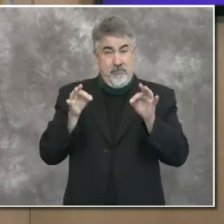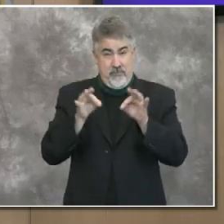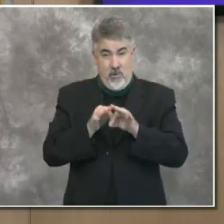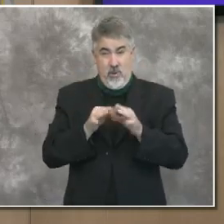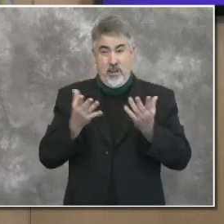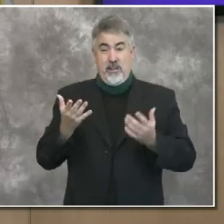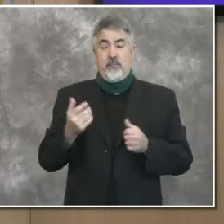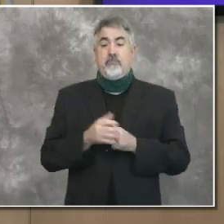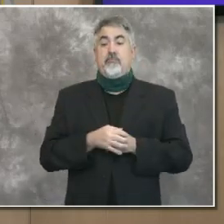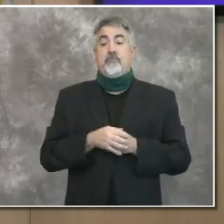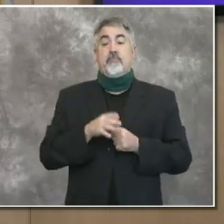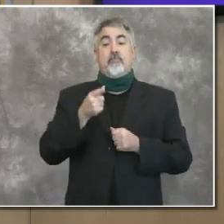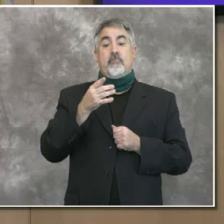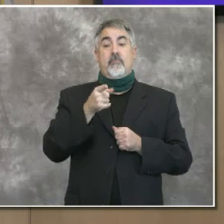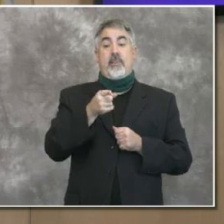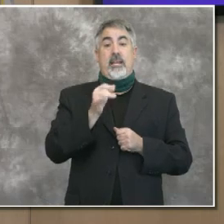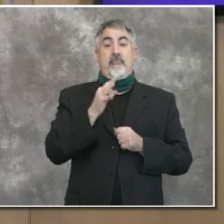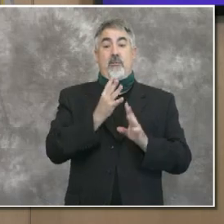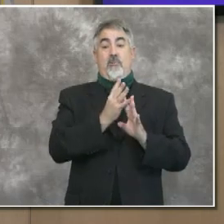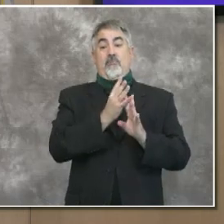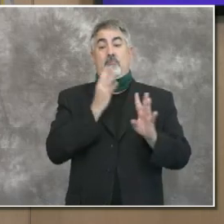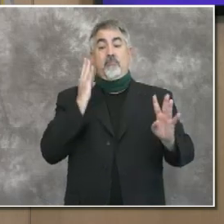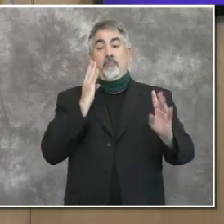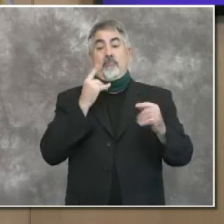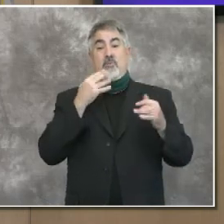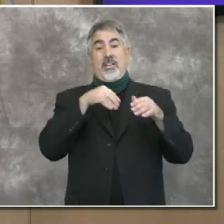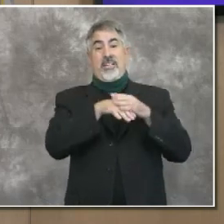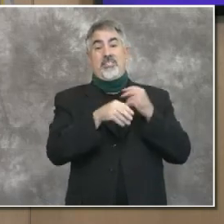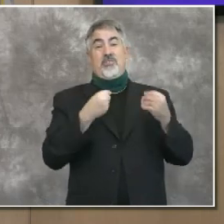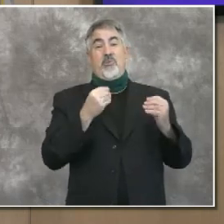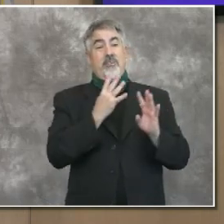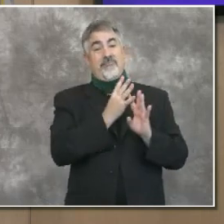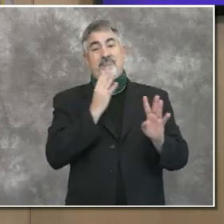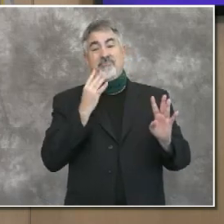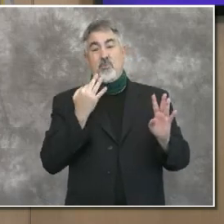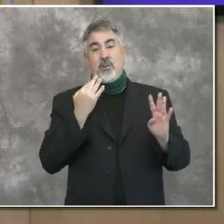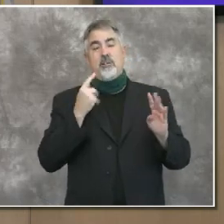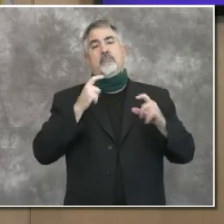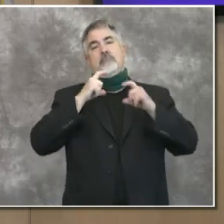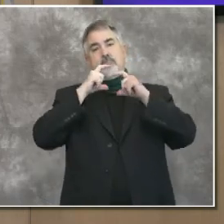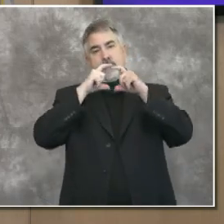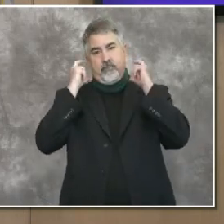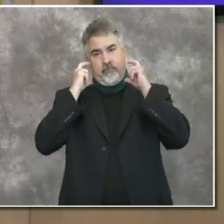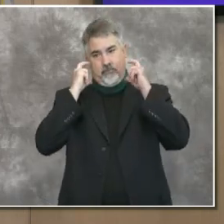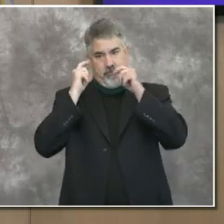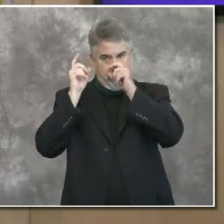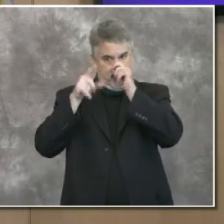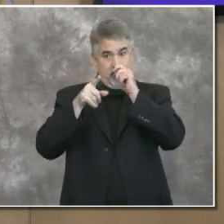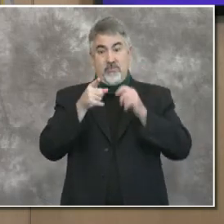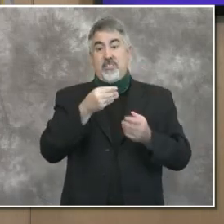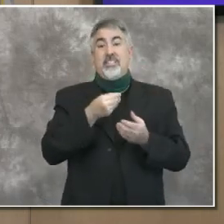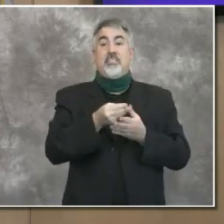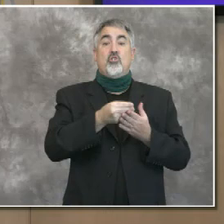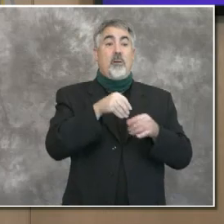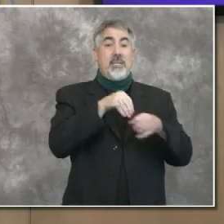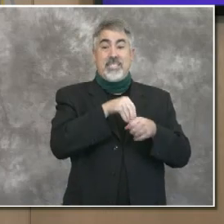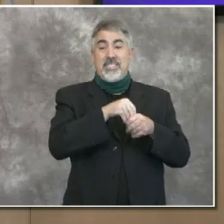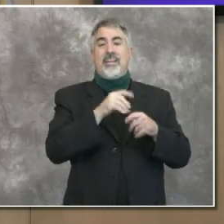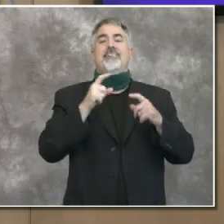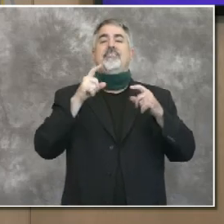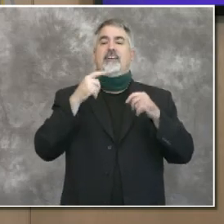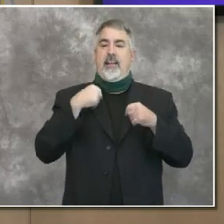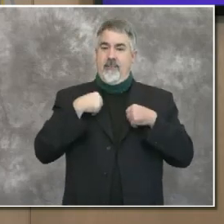you're waiting in line to go inside a store, you should have your face covered. If you're shopping in a store, again, have your face